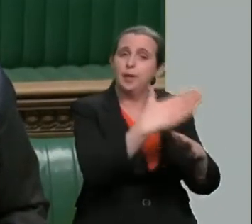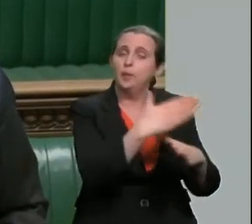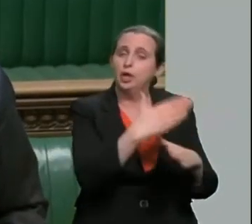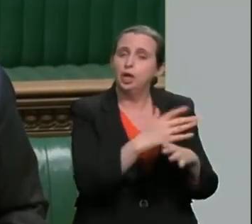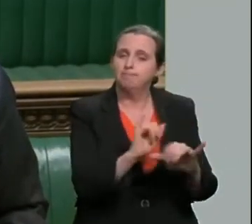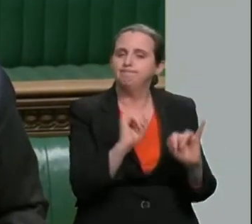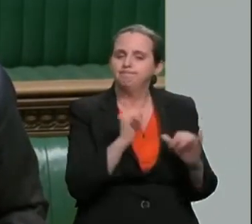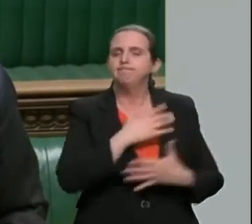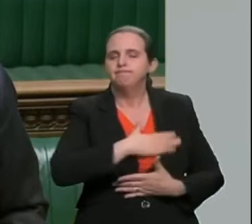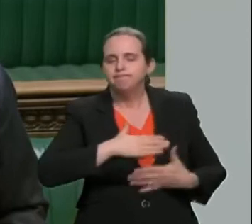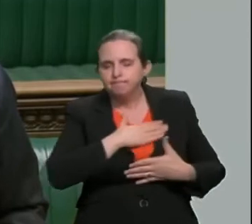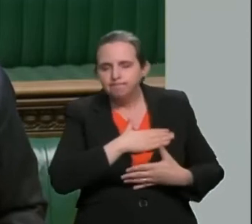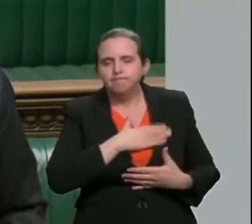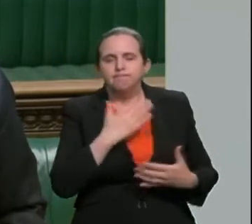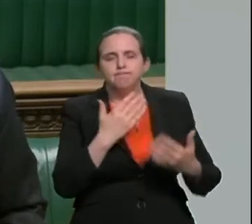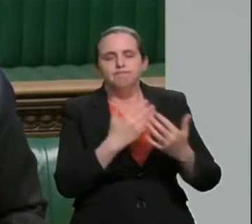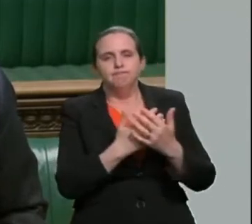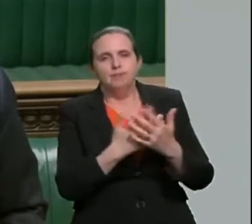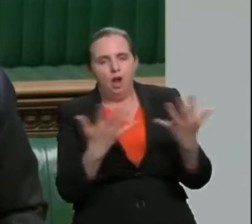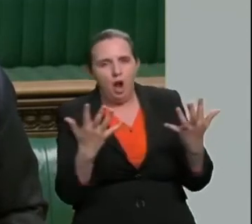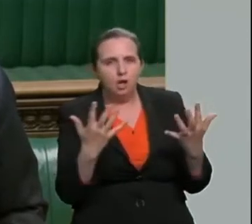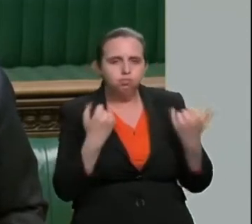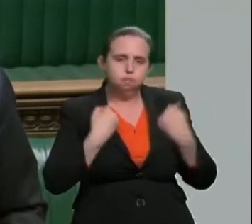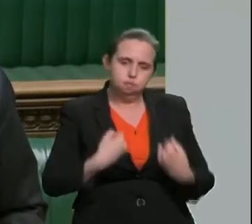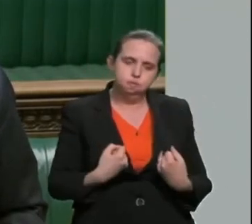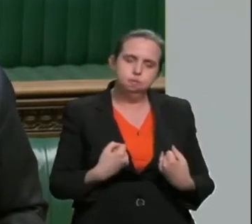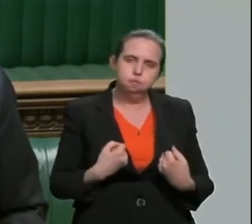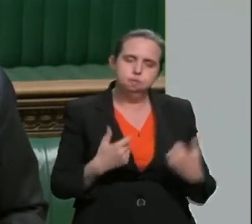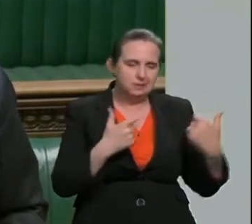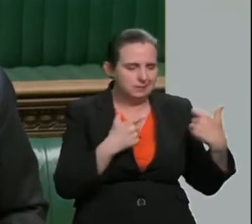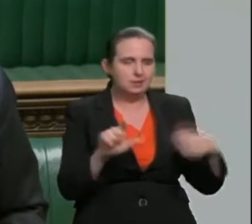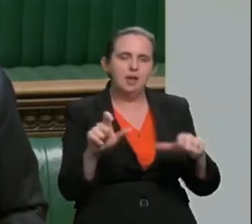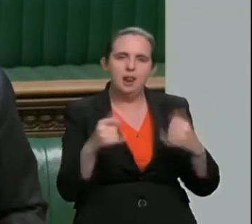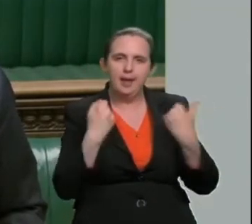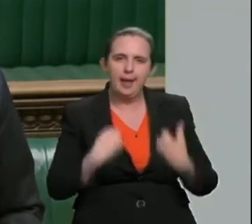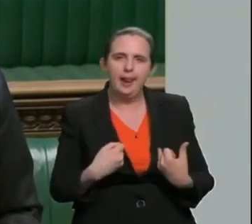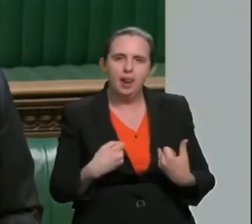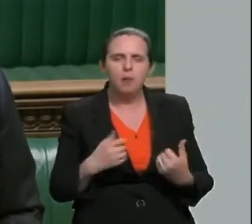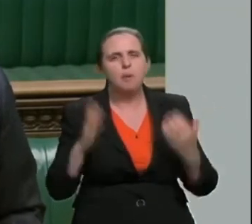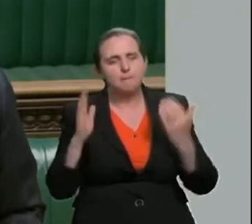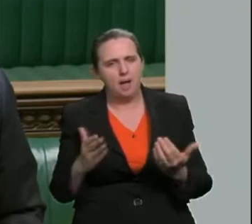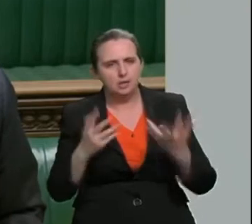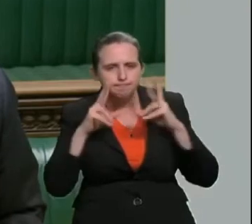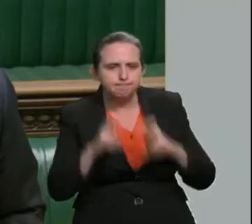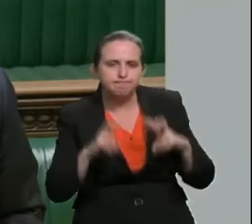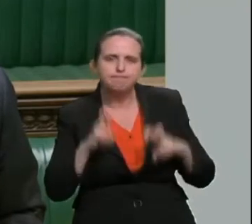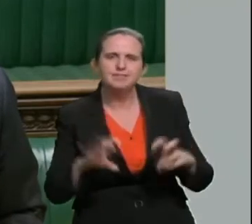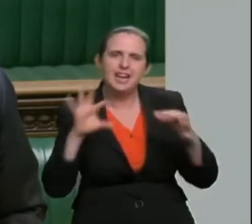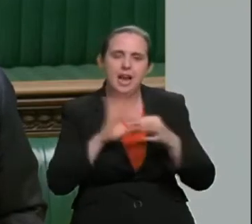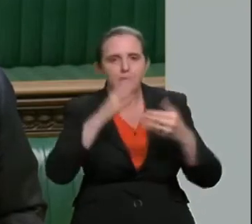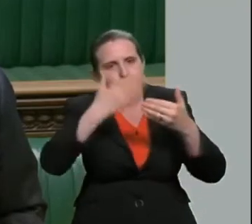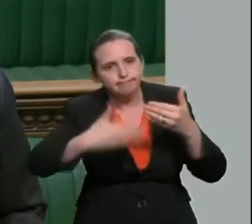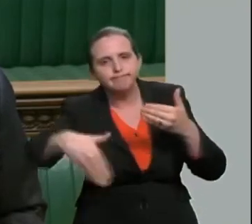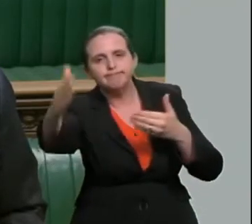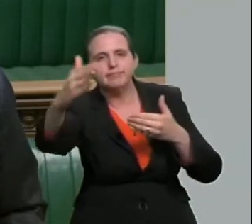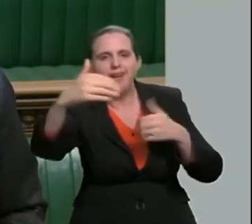great many of whom have sadly continued to be affected by that disease. We must study the long-term effects of